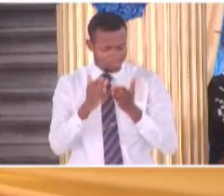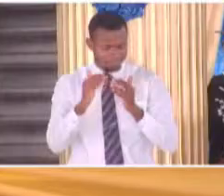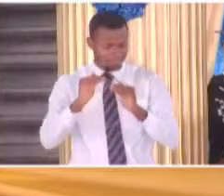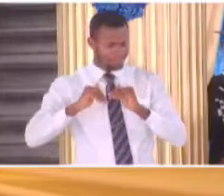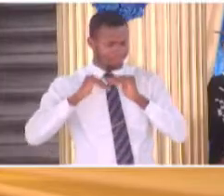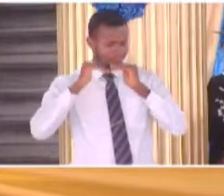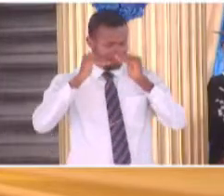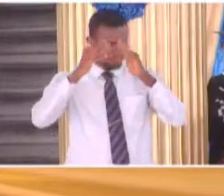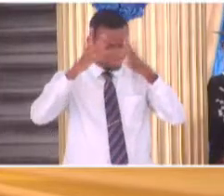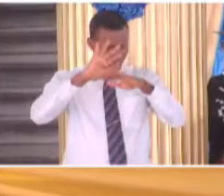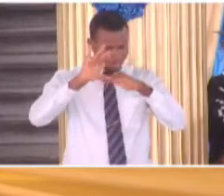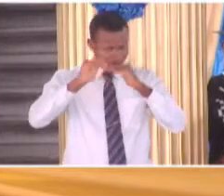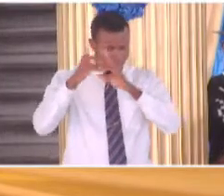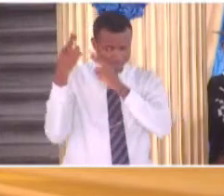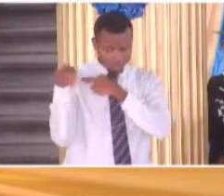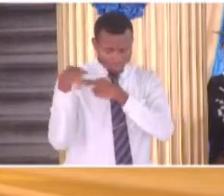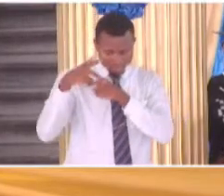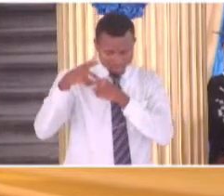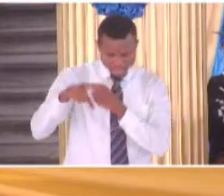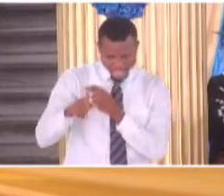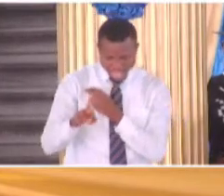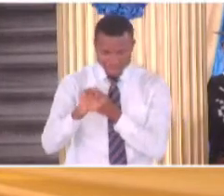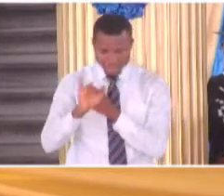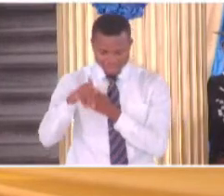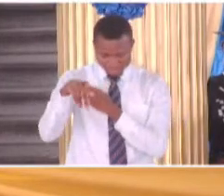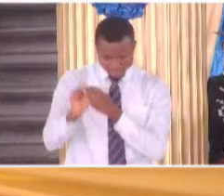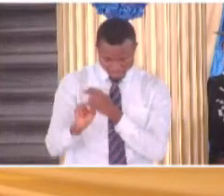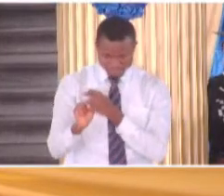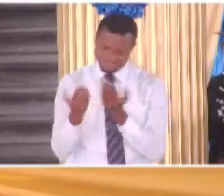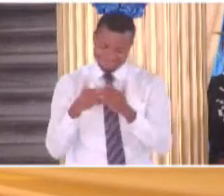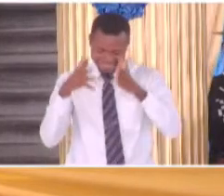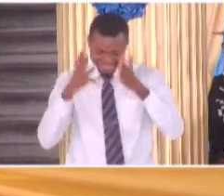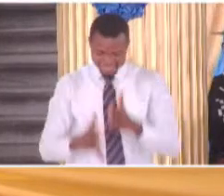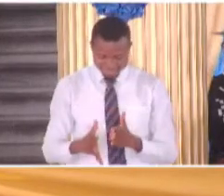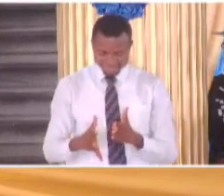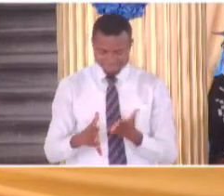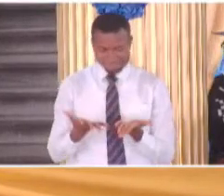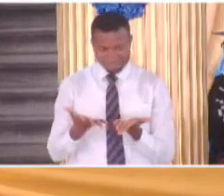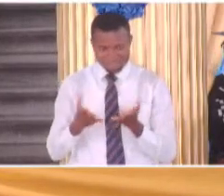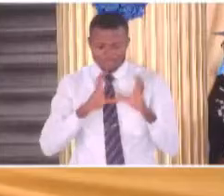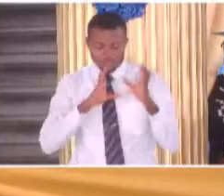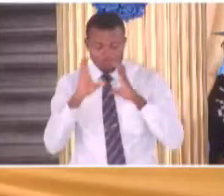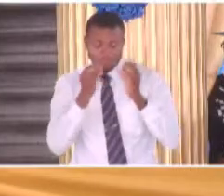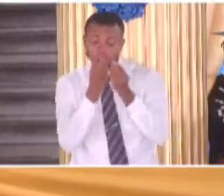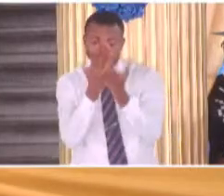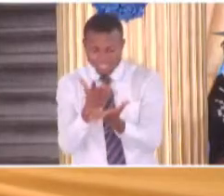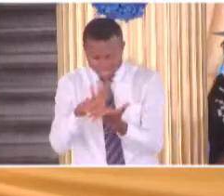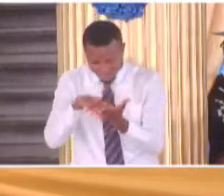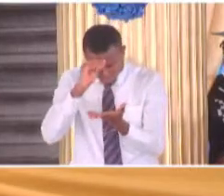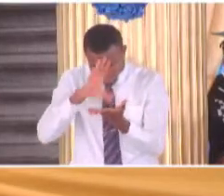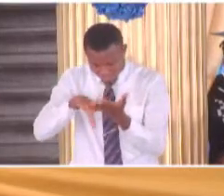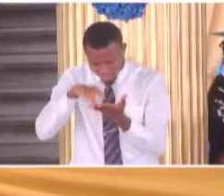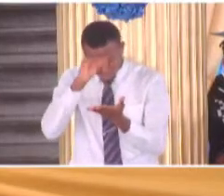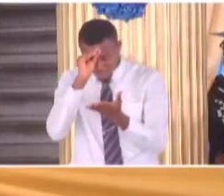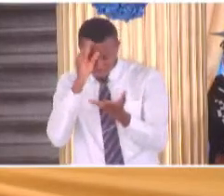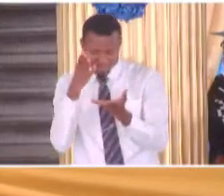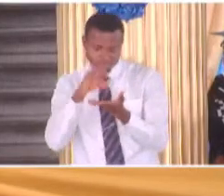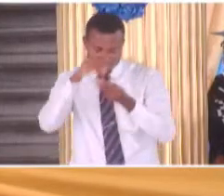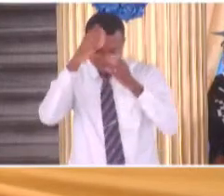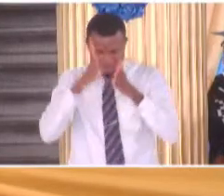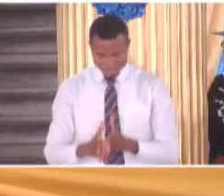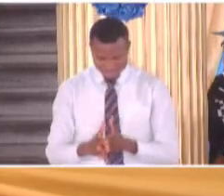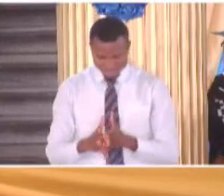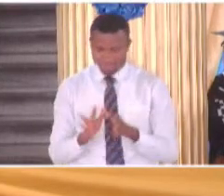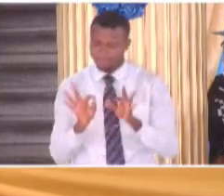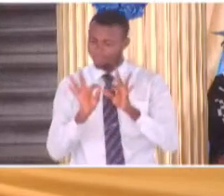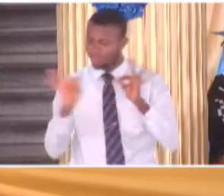establish the role of REPS as a leader in population studies, offering students and faculty an